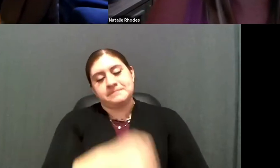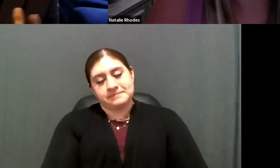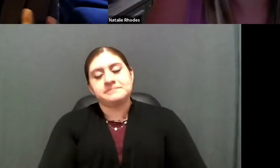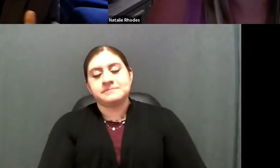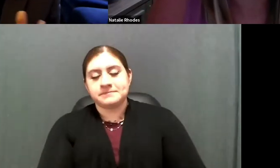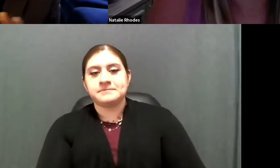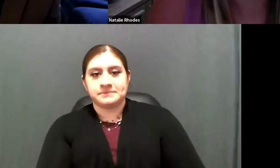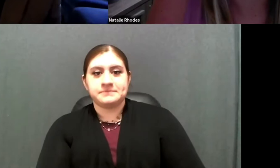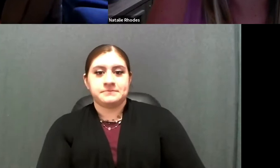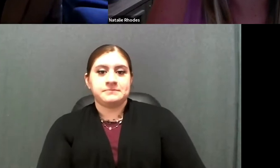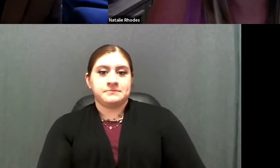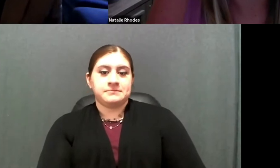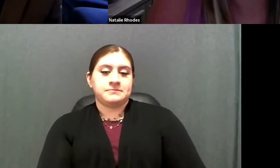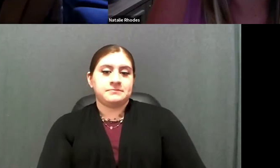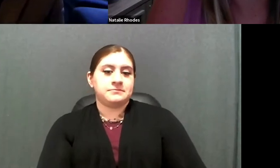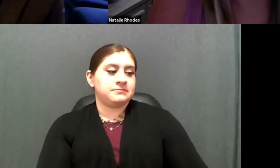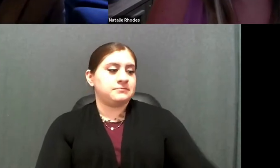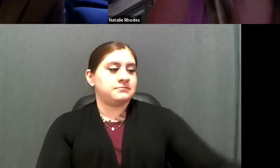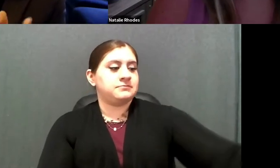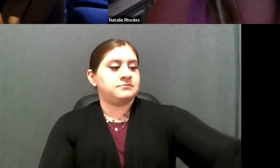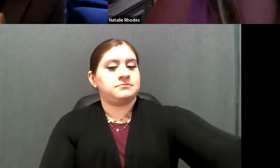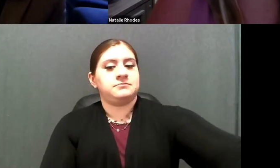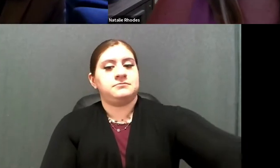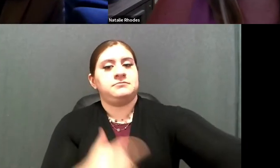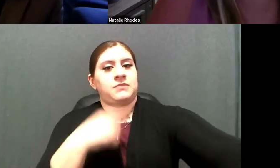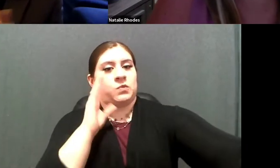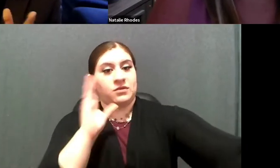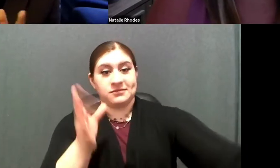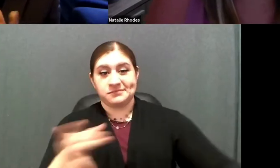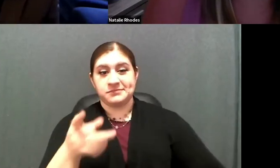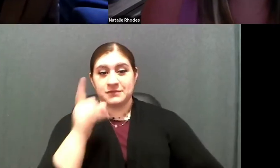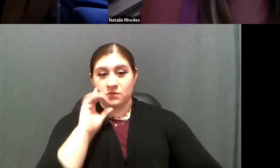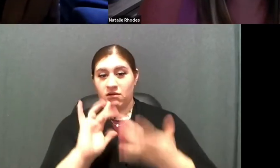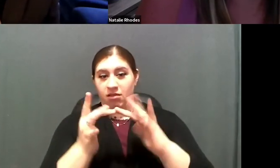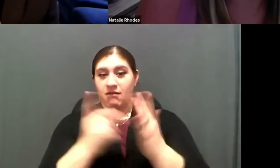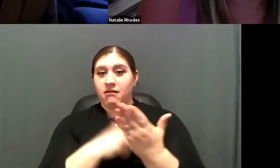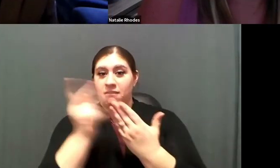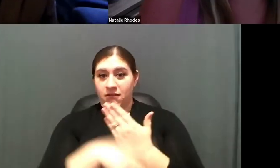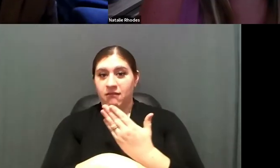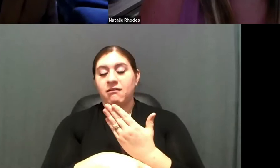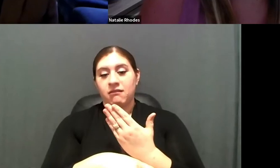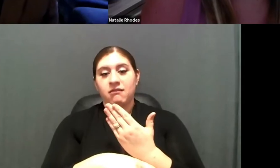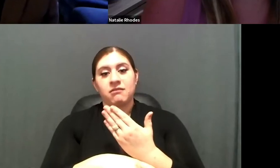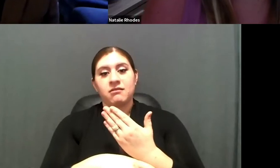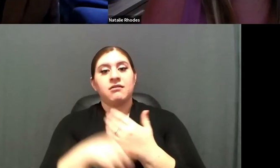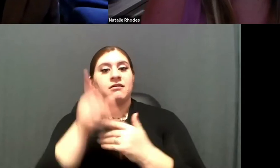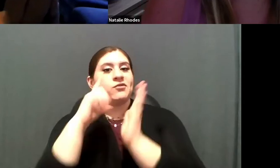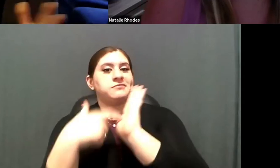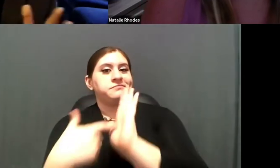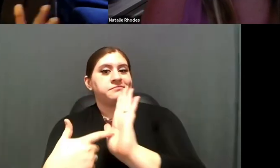They are etched in stone. Now, I will say this for the online program. For